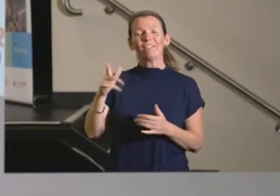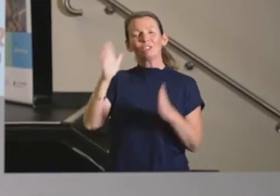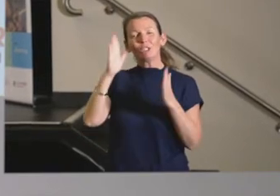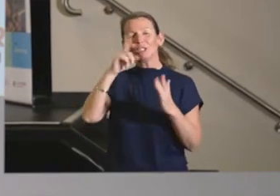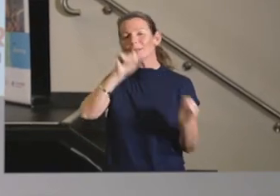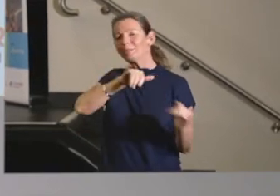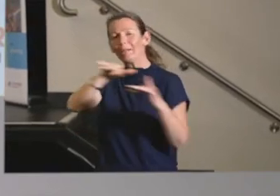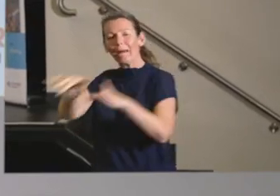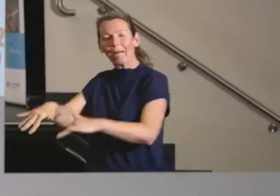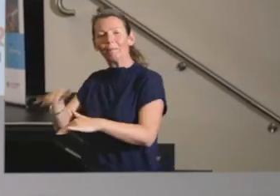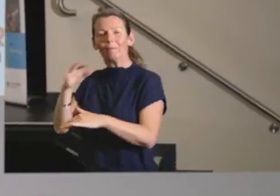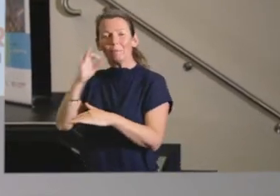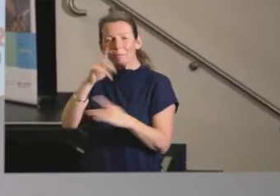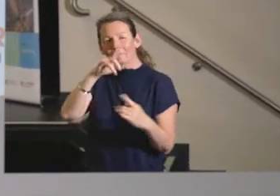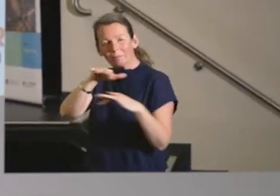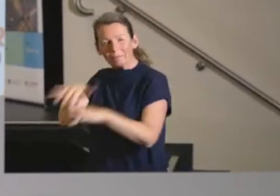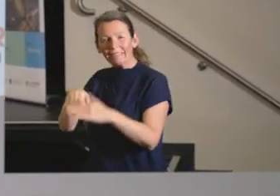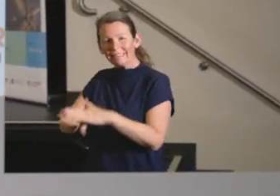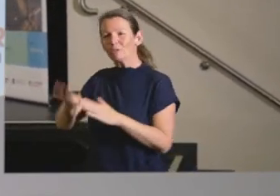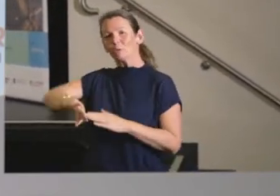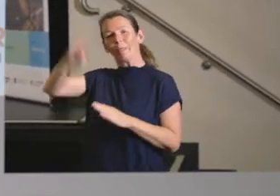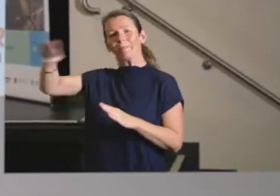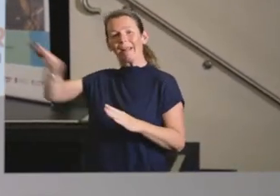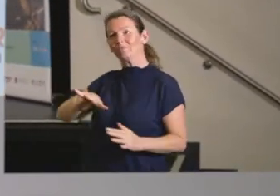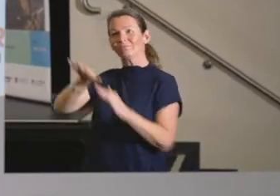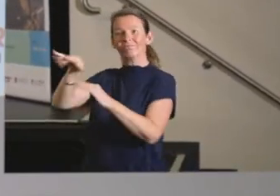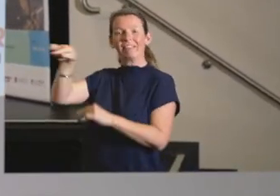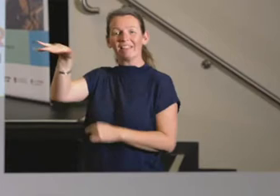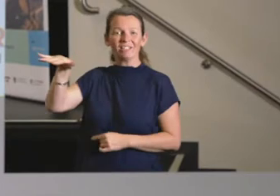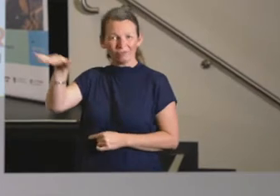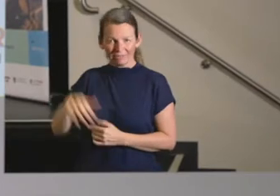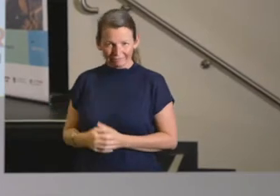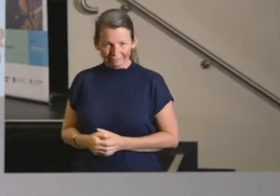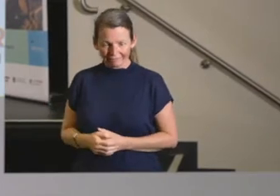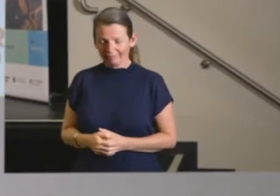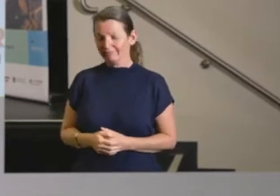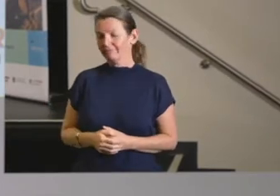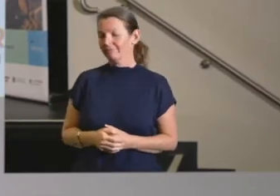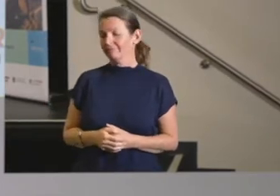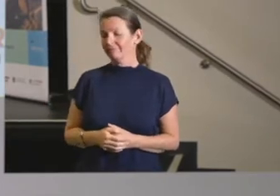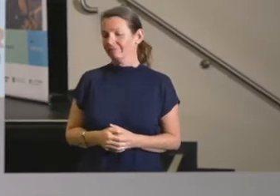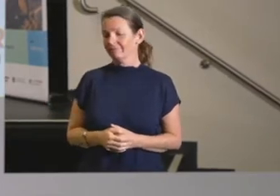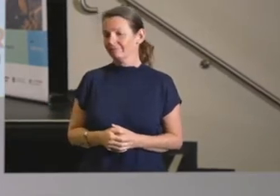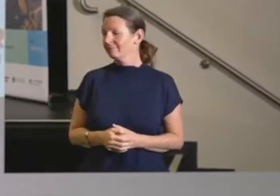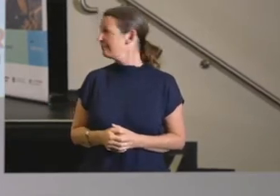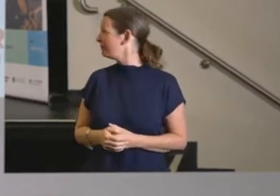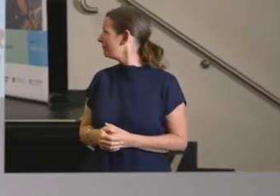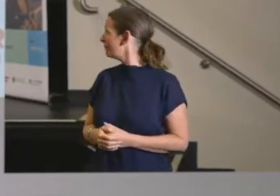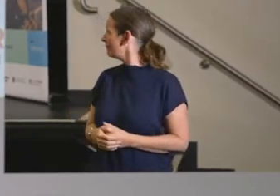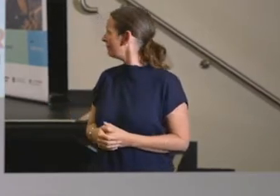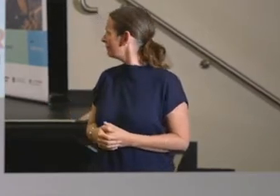colonial expedition came up into the highlands. So in the space of some